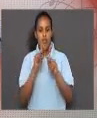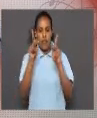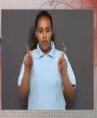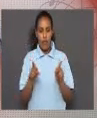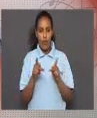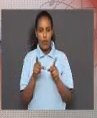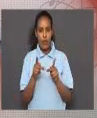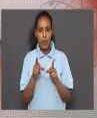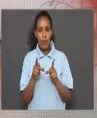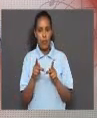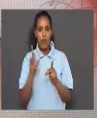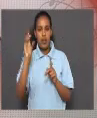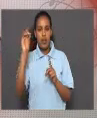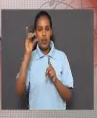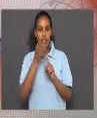volume,